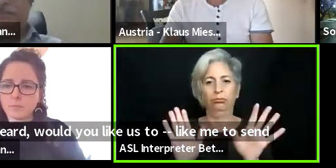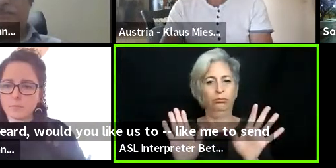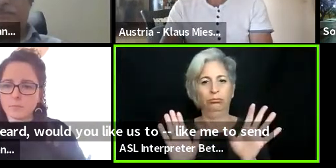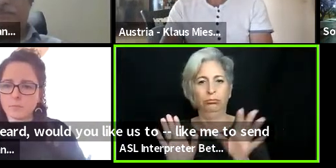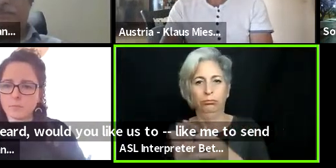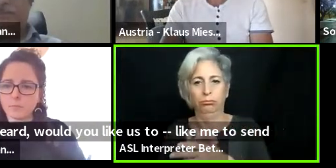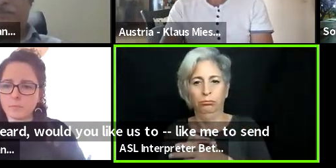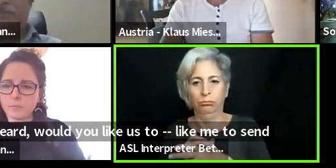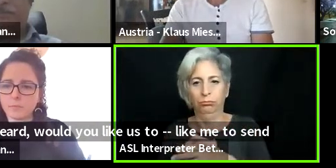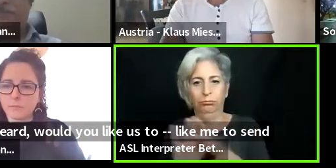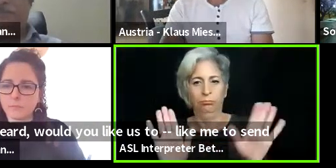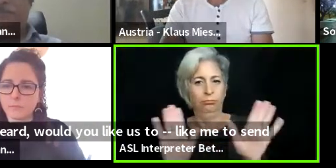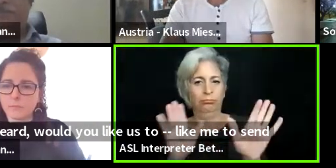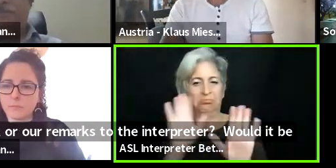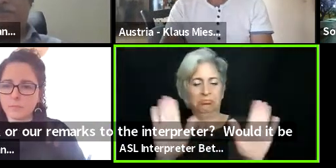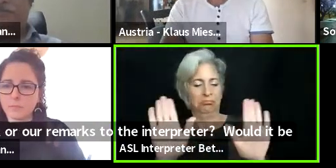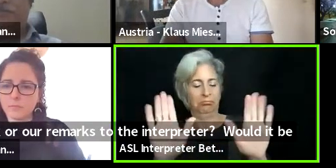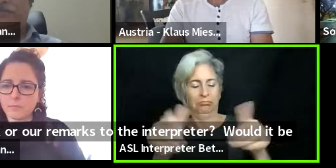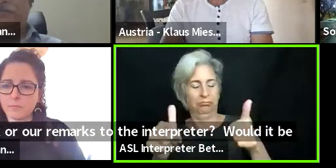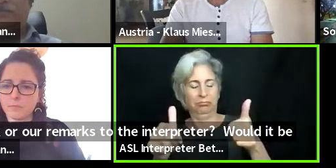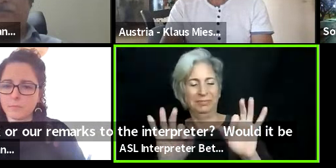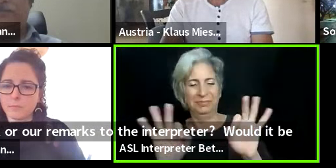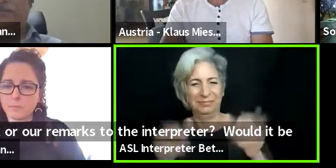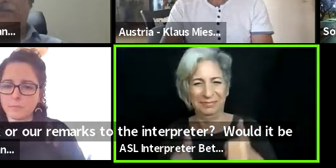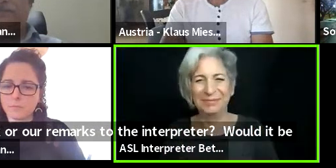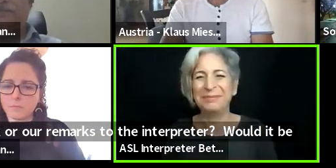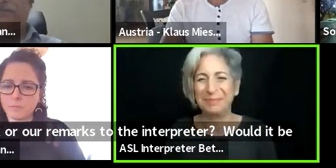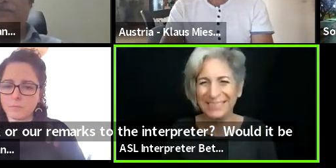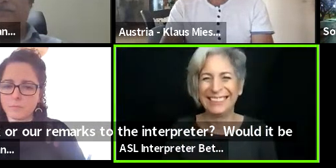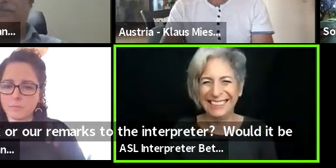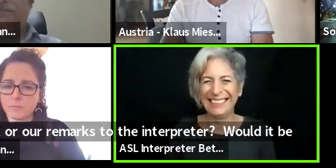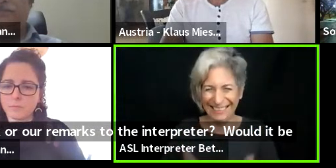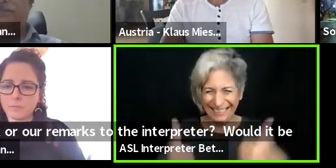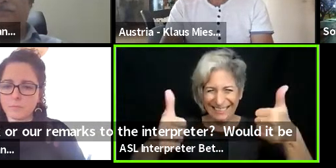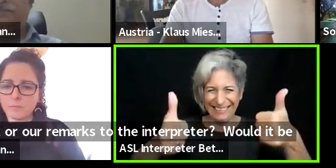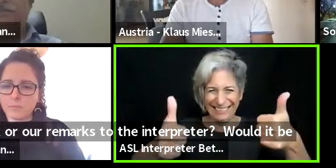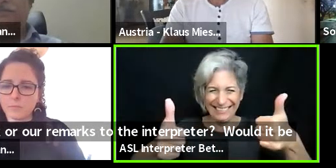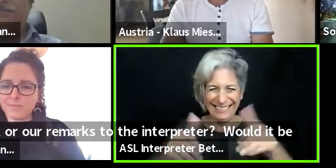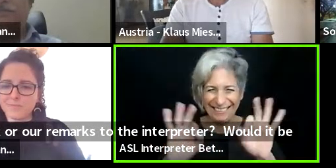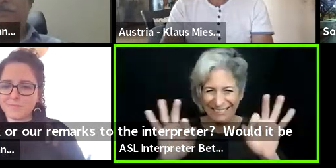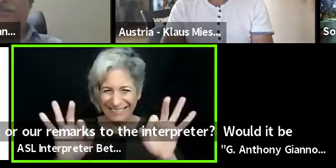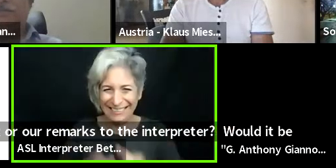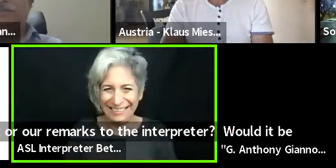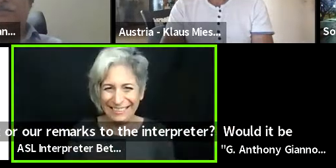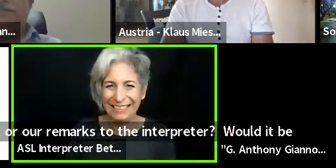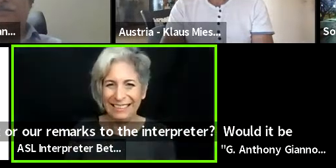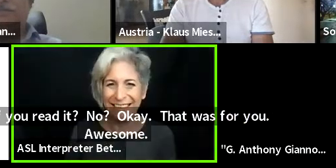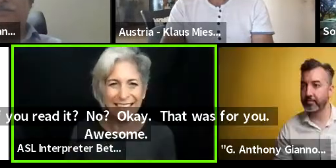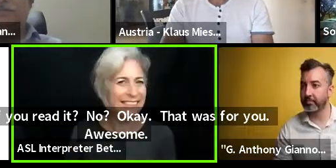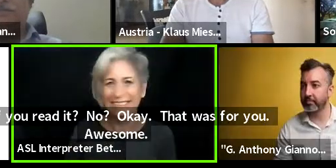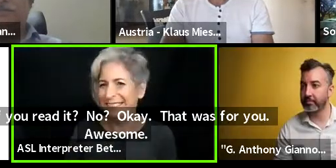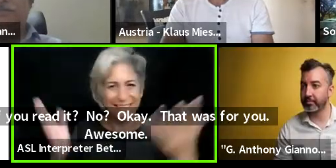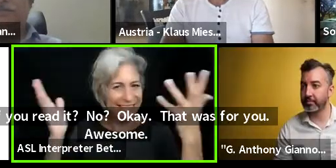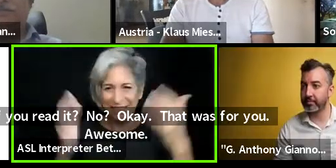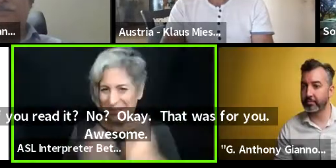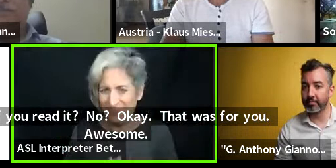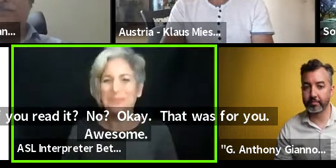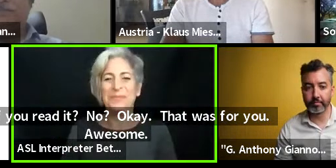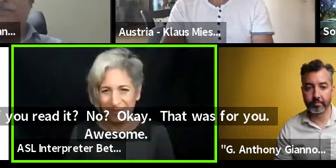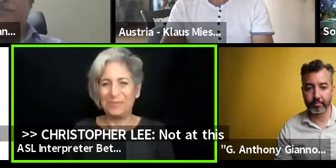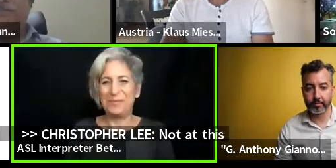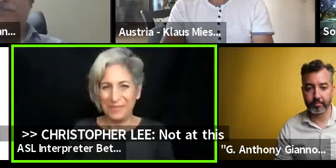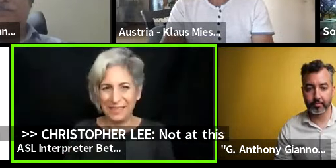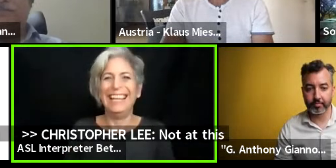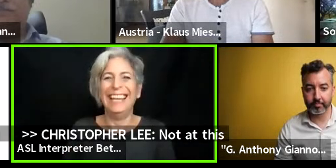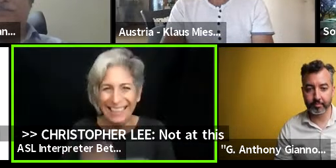it or no? Okay, that's it. That was for you. Awesome. Yeah. Not at this time. I imagine, you know, as if we did that, they